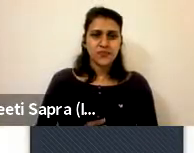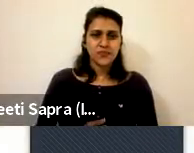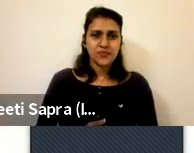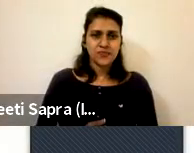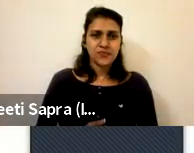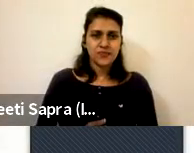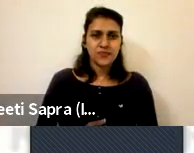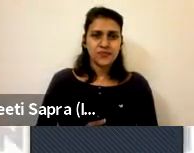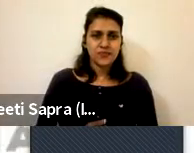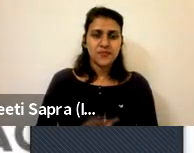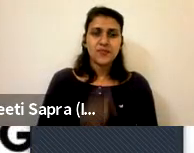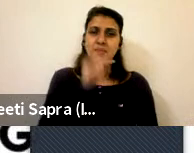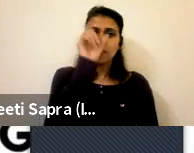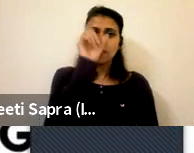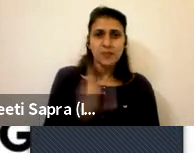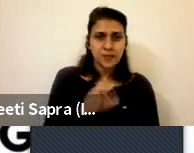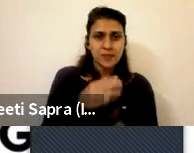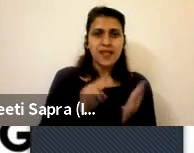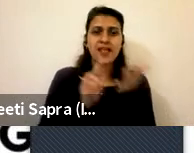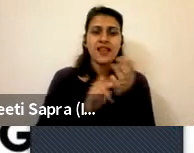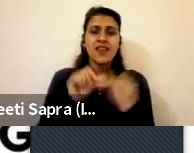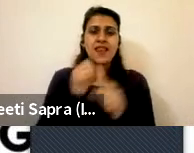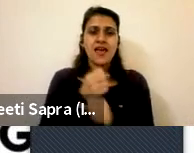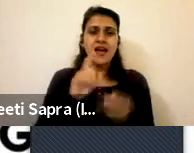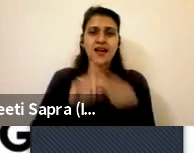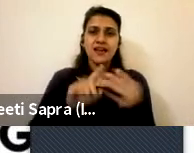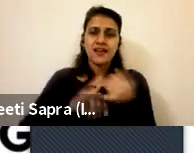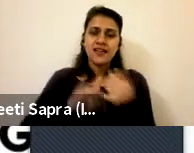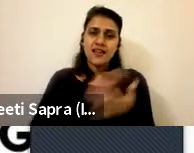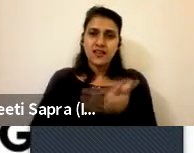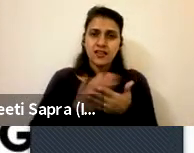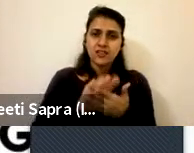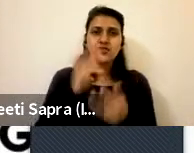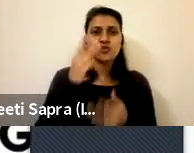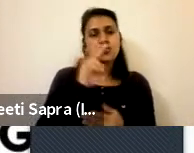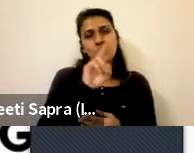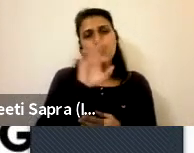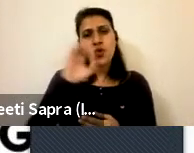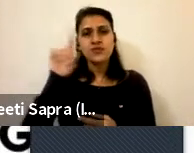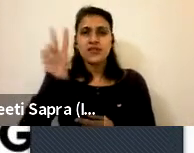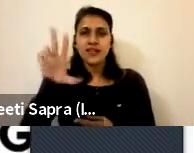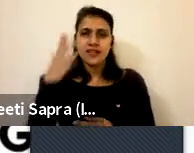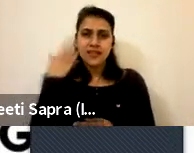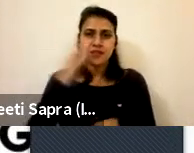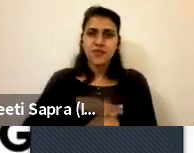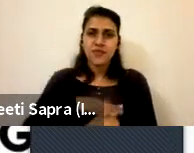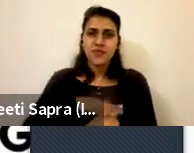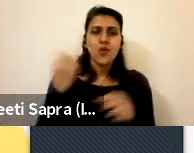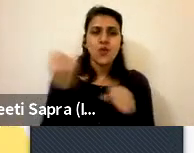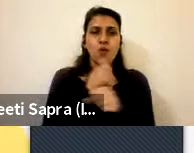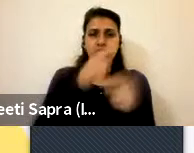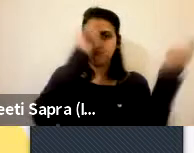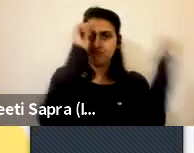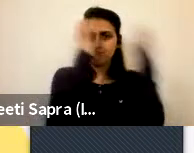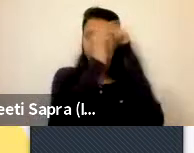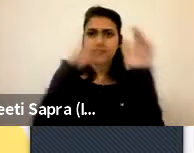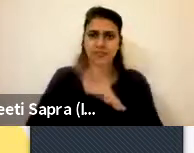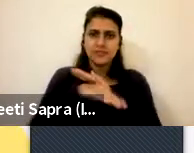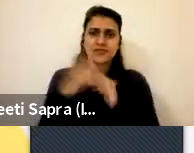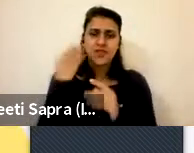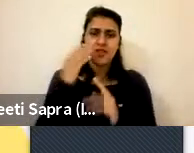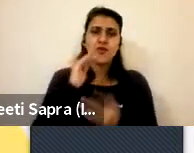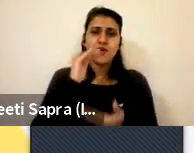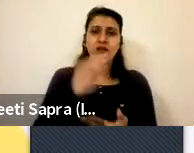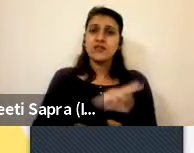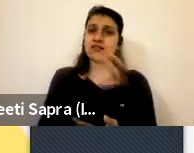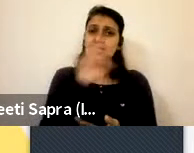B.S. Nagesh, winner 2018, role model supporter for people with disabilities. Trend